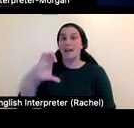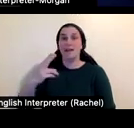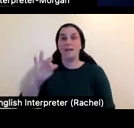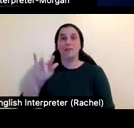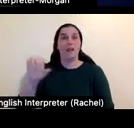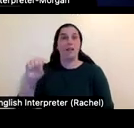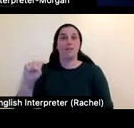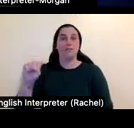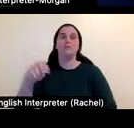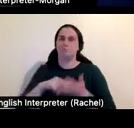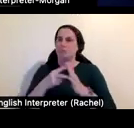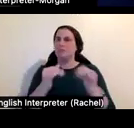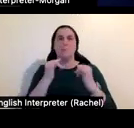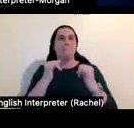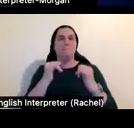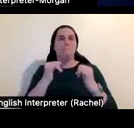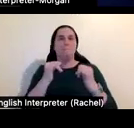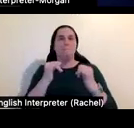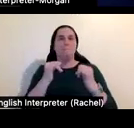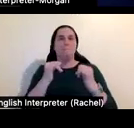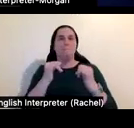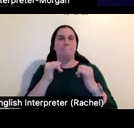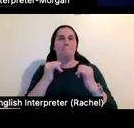talking with the ladies and those.